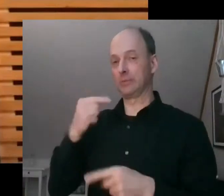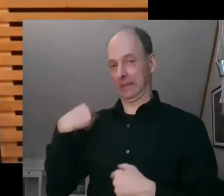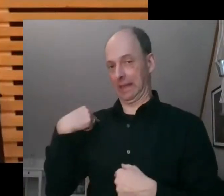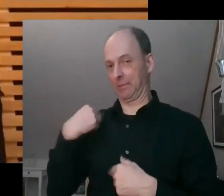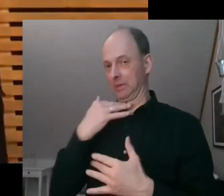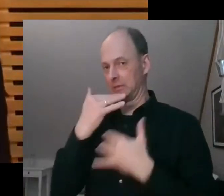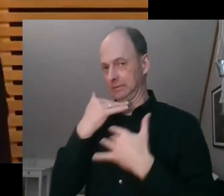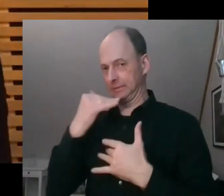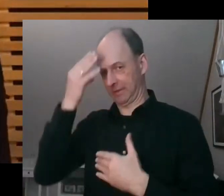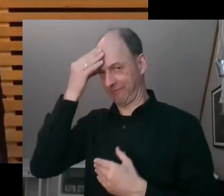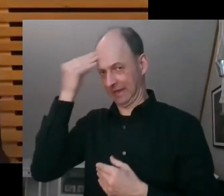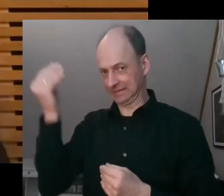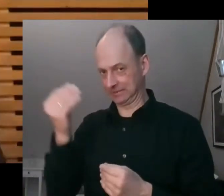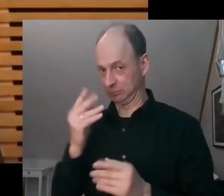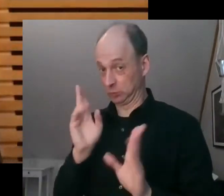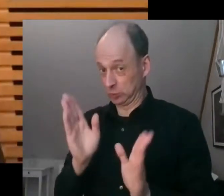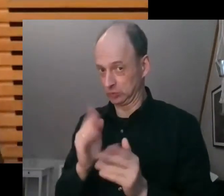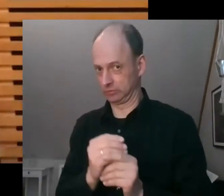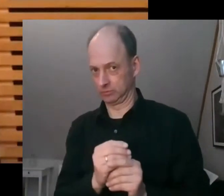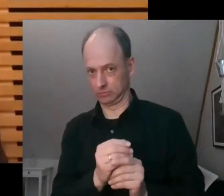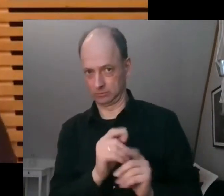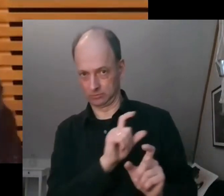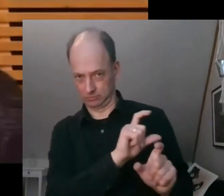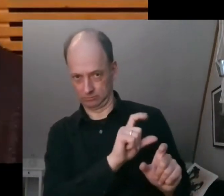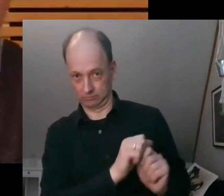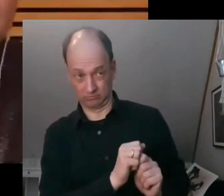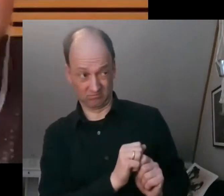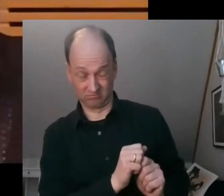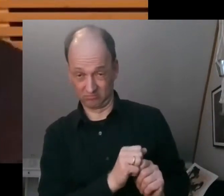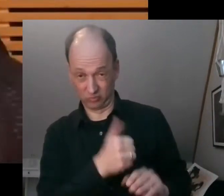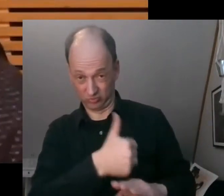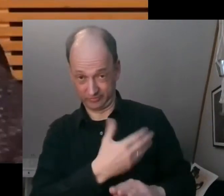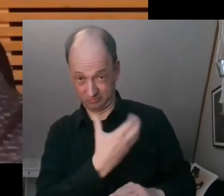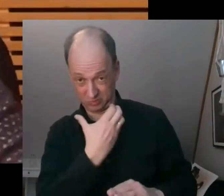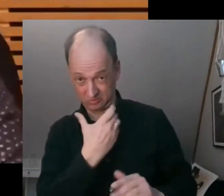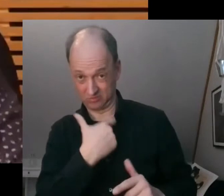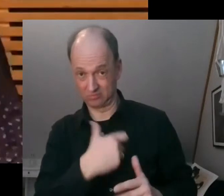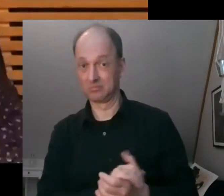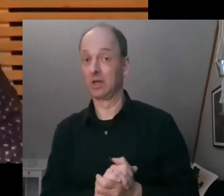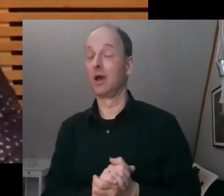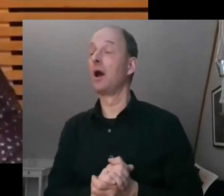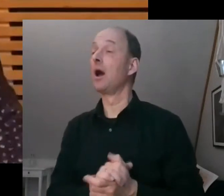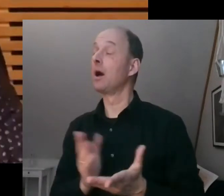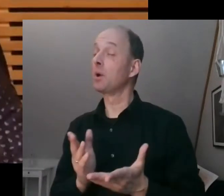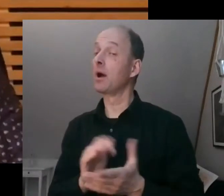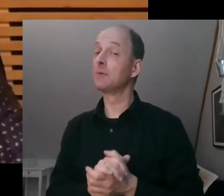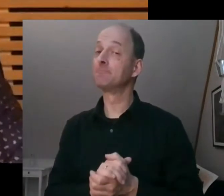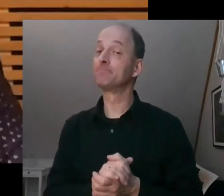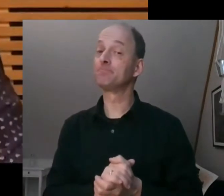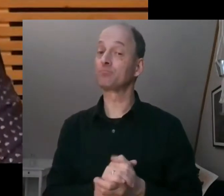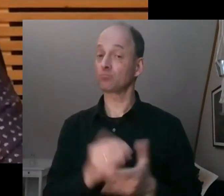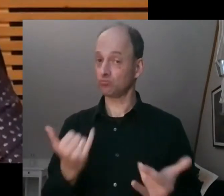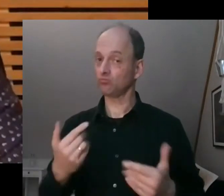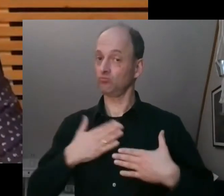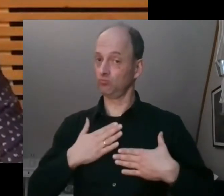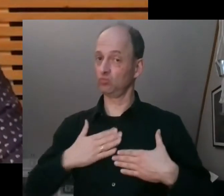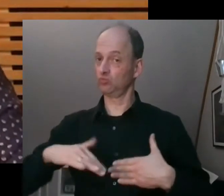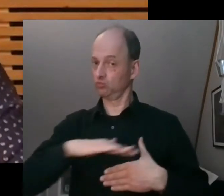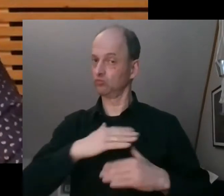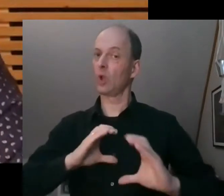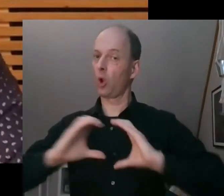this. I just forget to mention it. Felix will be angry about this probably later. So what we were talking about in